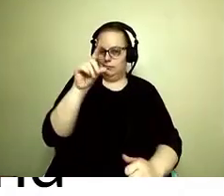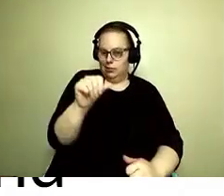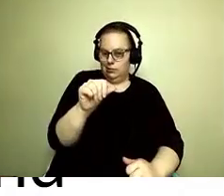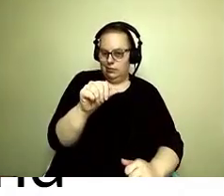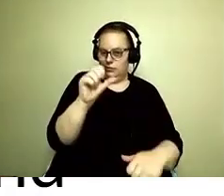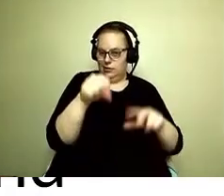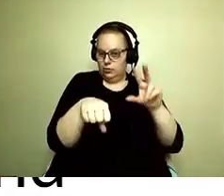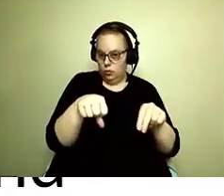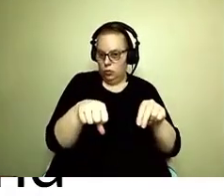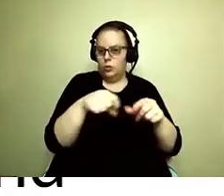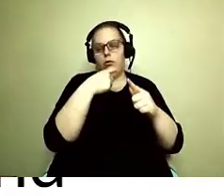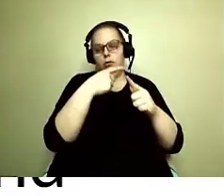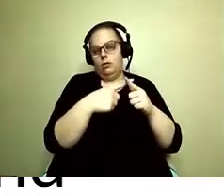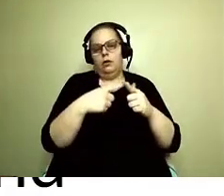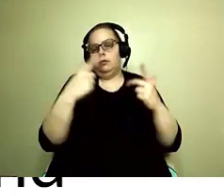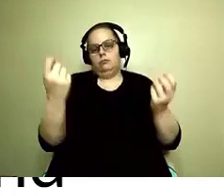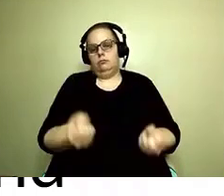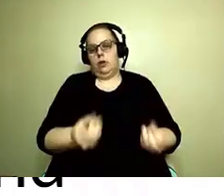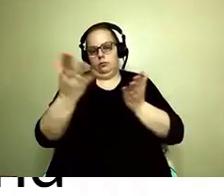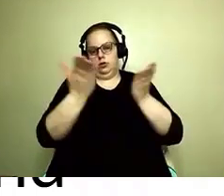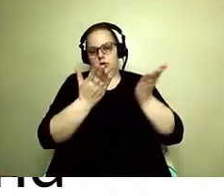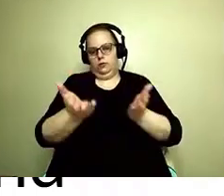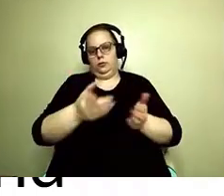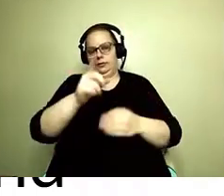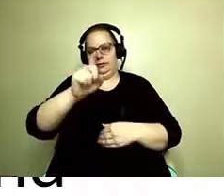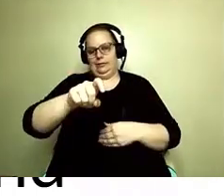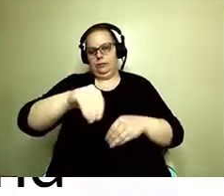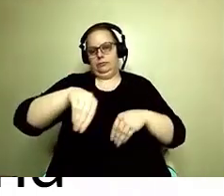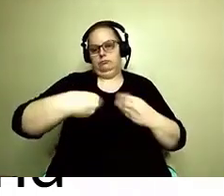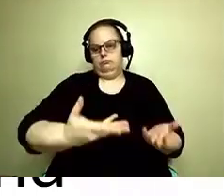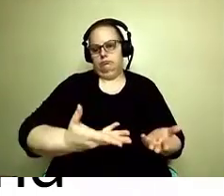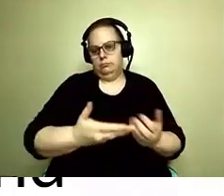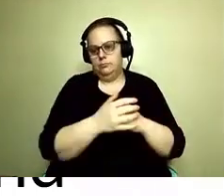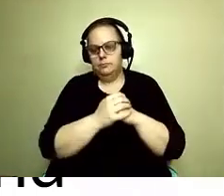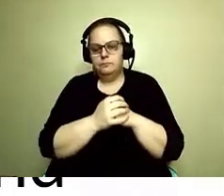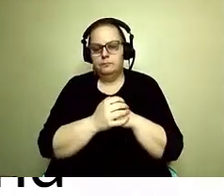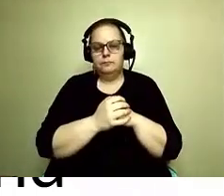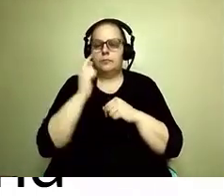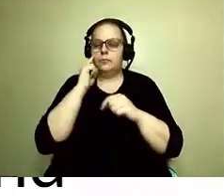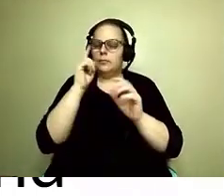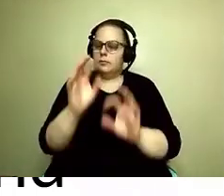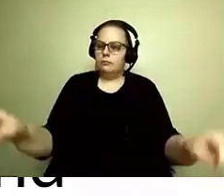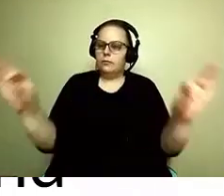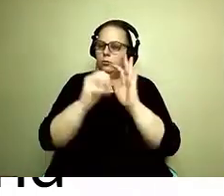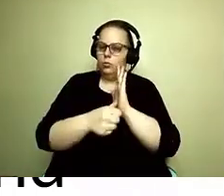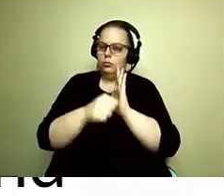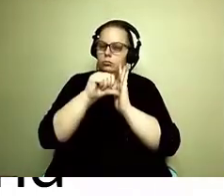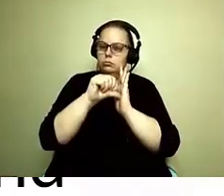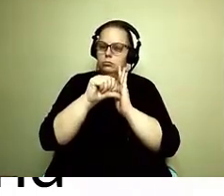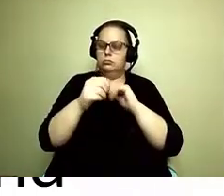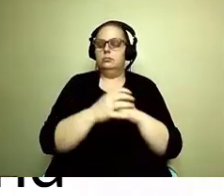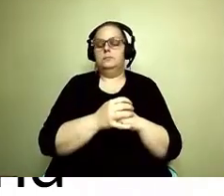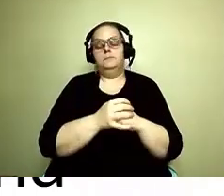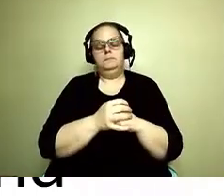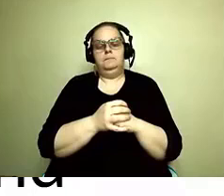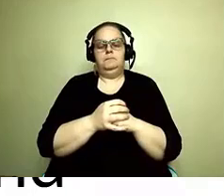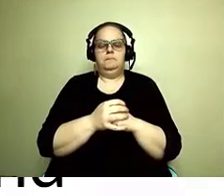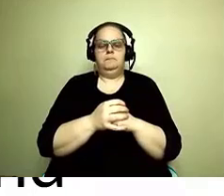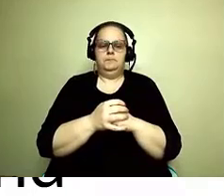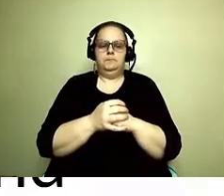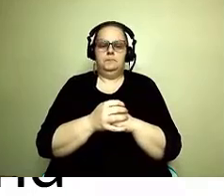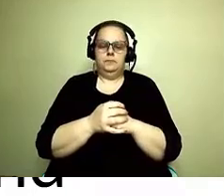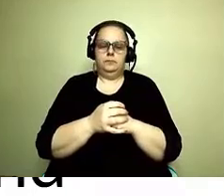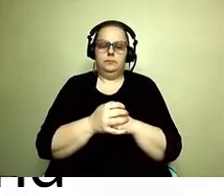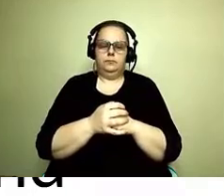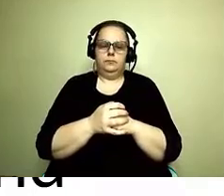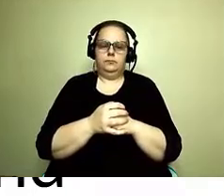and related services the child needs. And I think this is an important point to highlight, is that